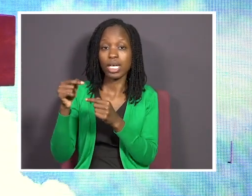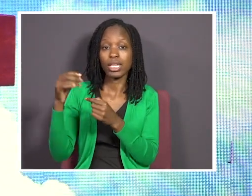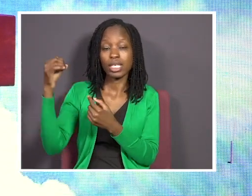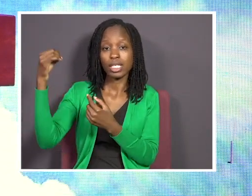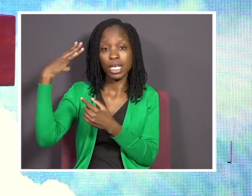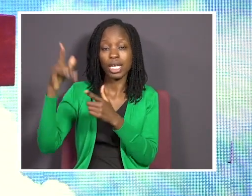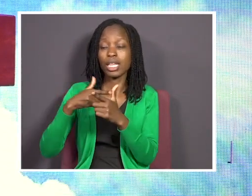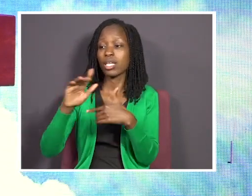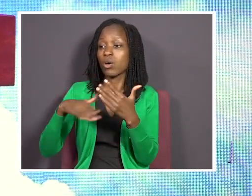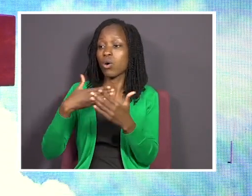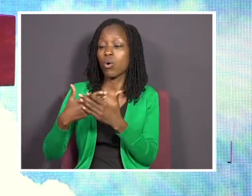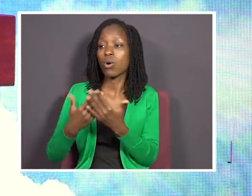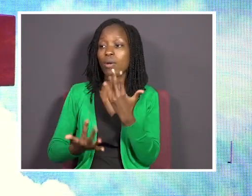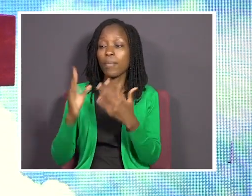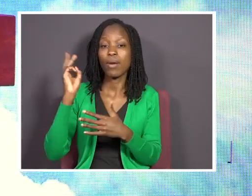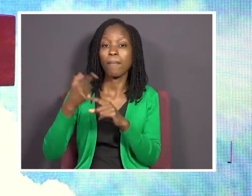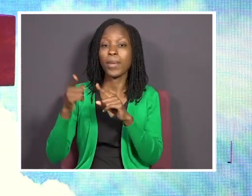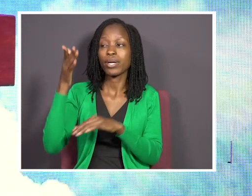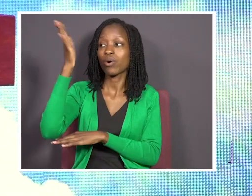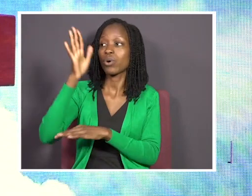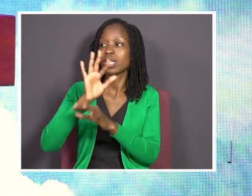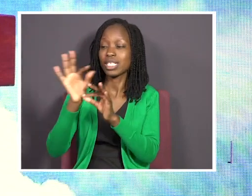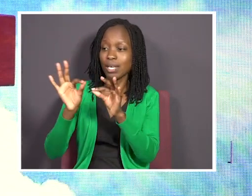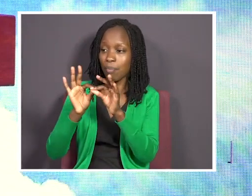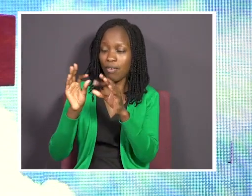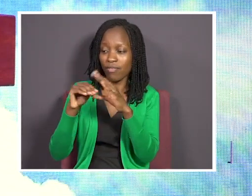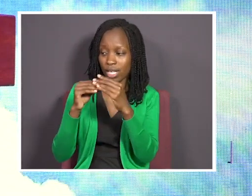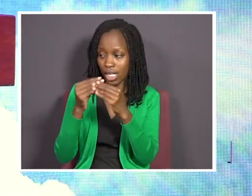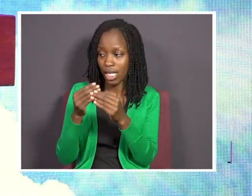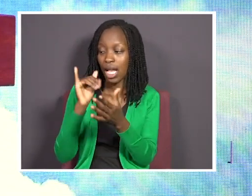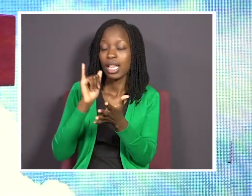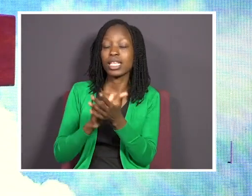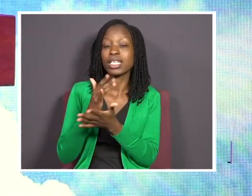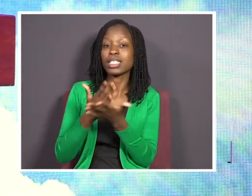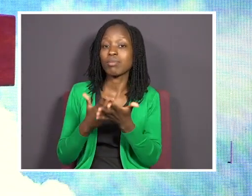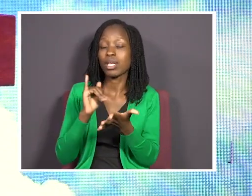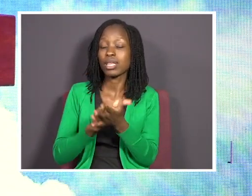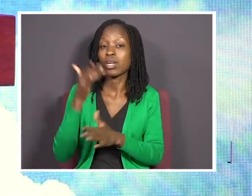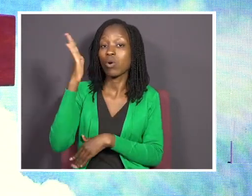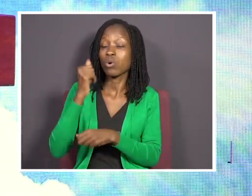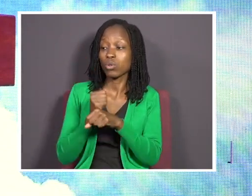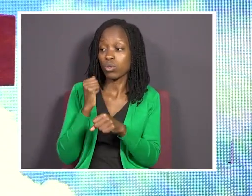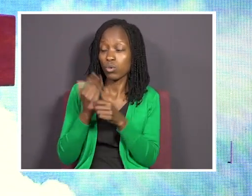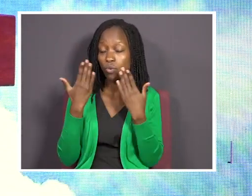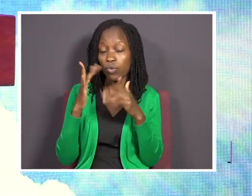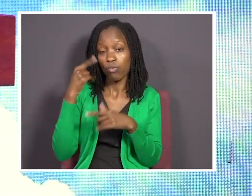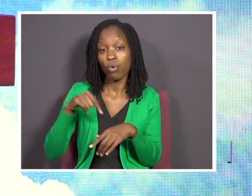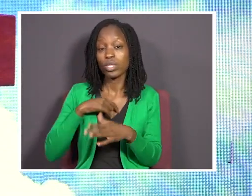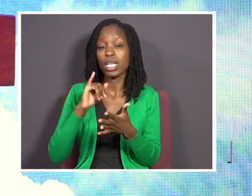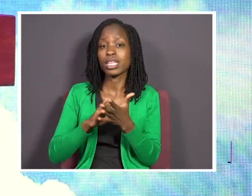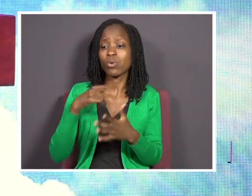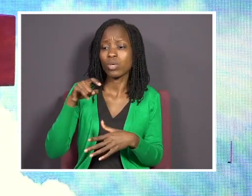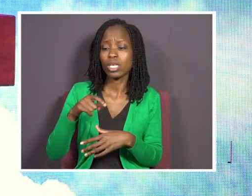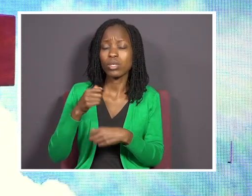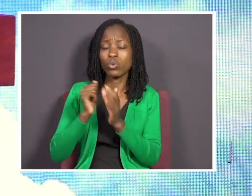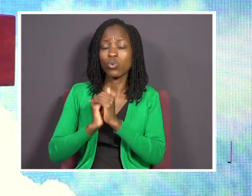But God is a perfect creator, and that is something he has done that should cause us to worship